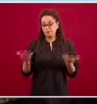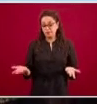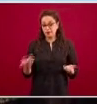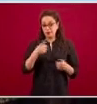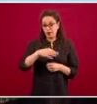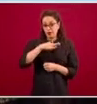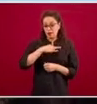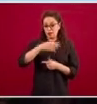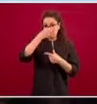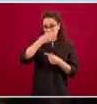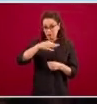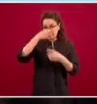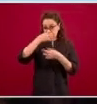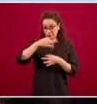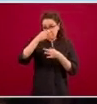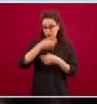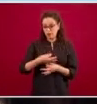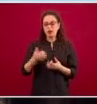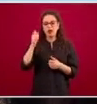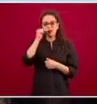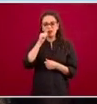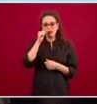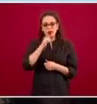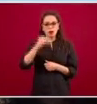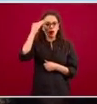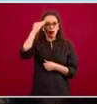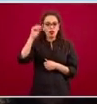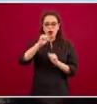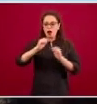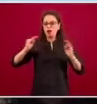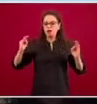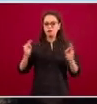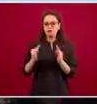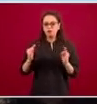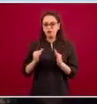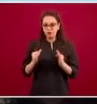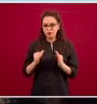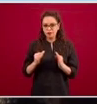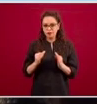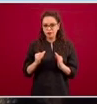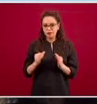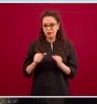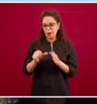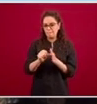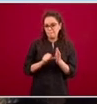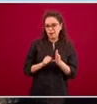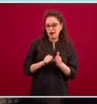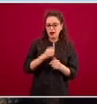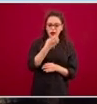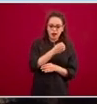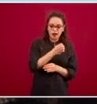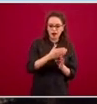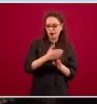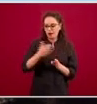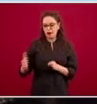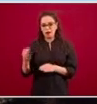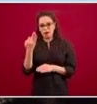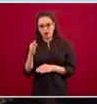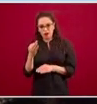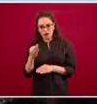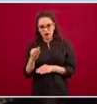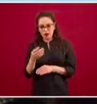periods of the year. So please do pay attention to the fact that these infections